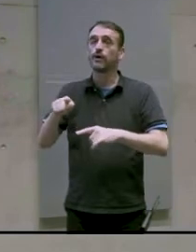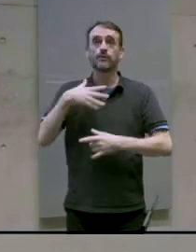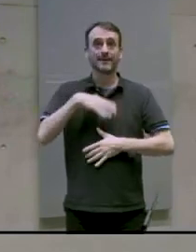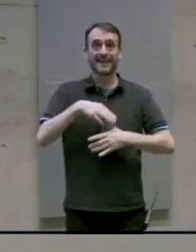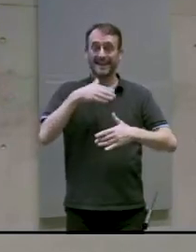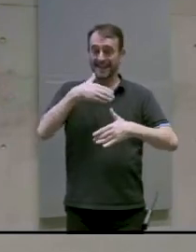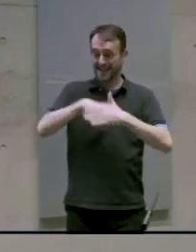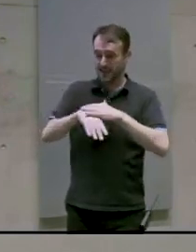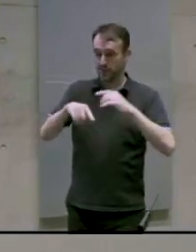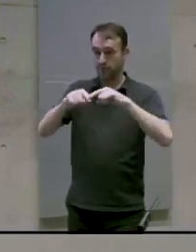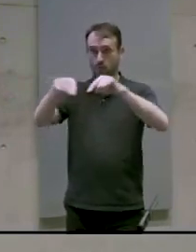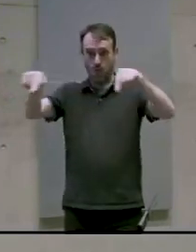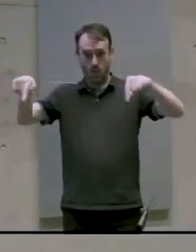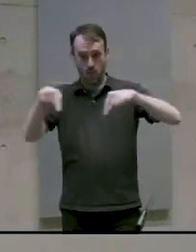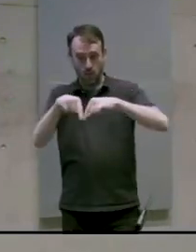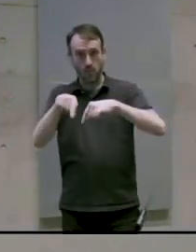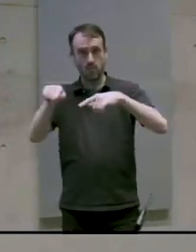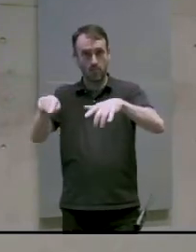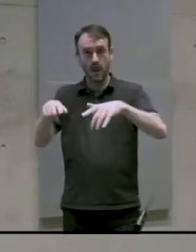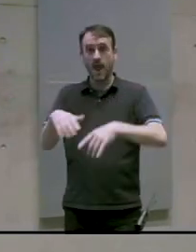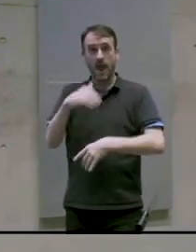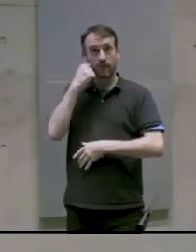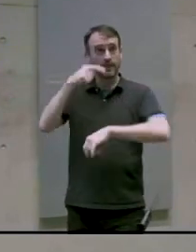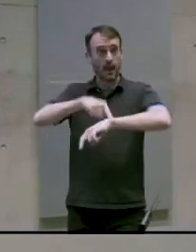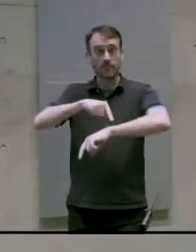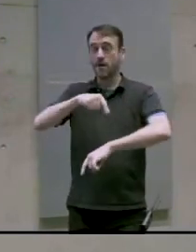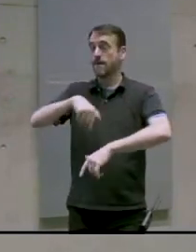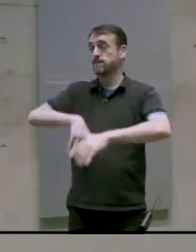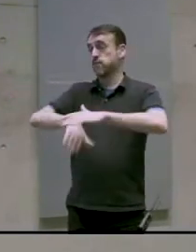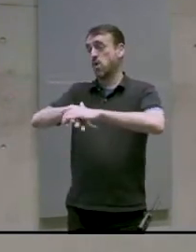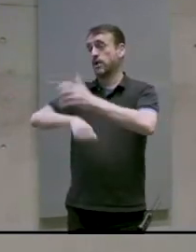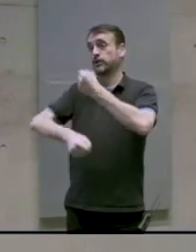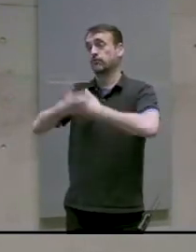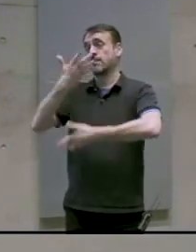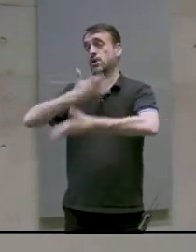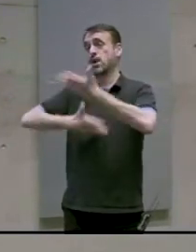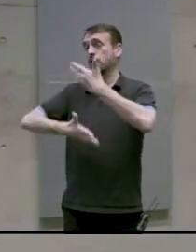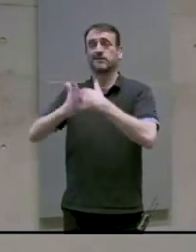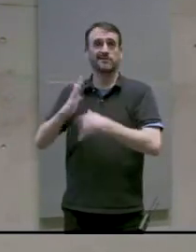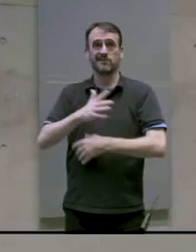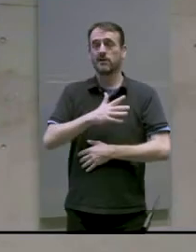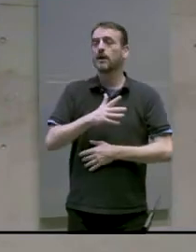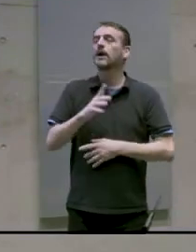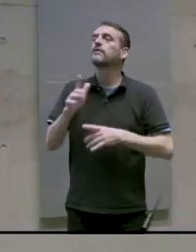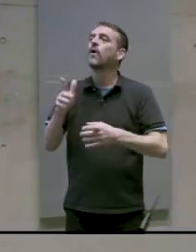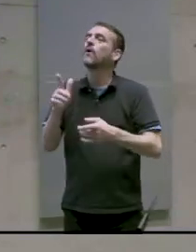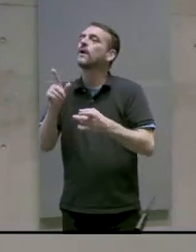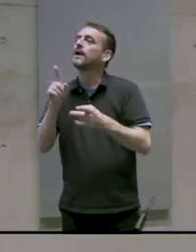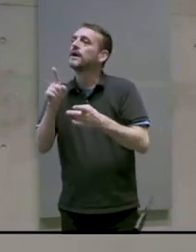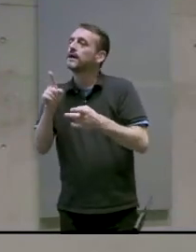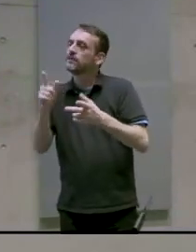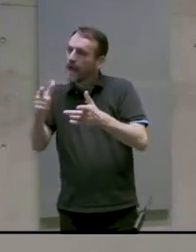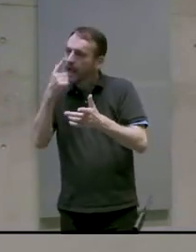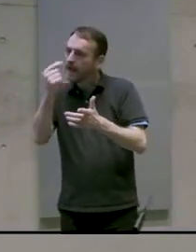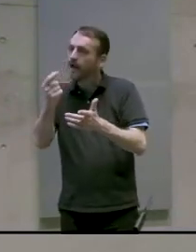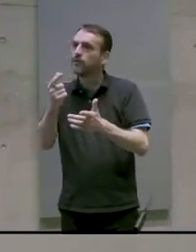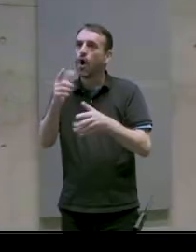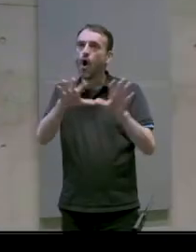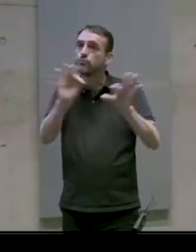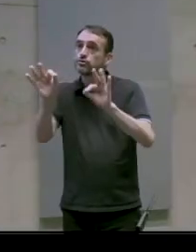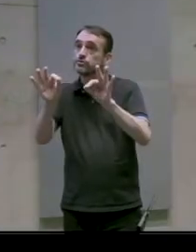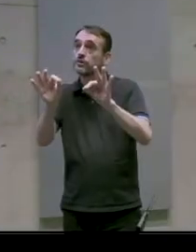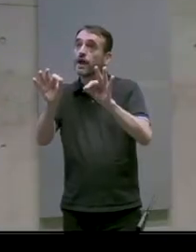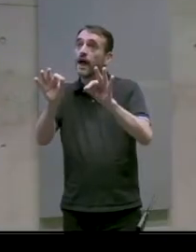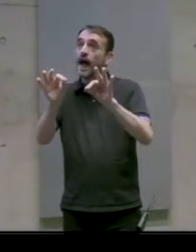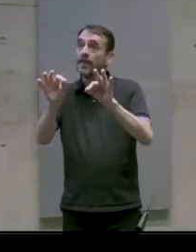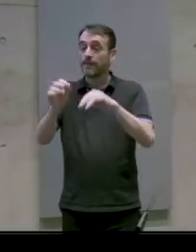full descriptions of everything you could do or whatever, is give them a few options, and if they come back around in the room, then embellish things.